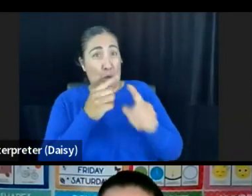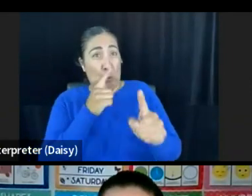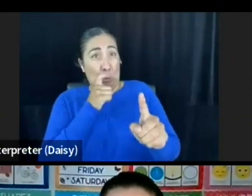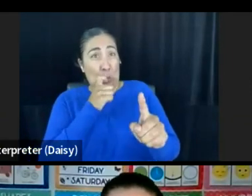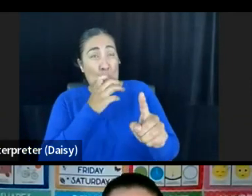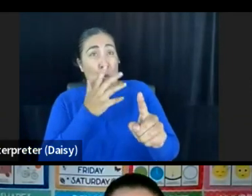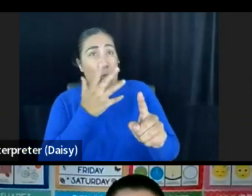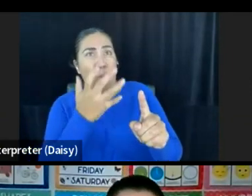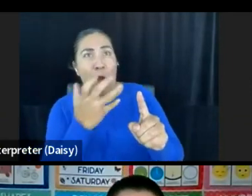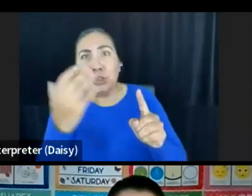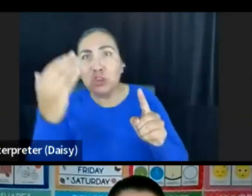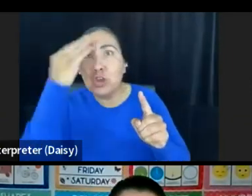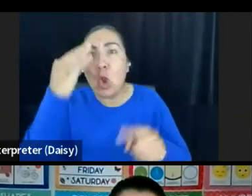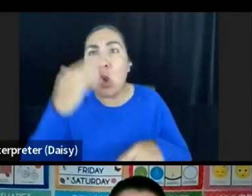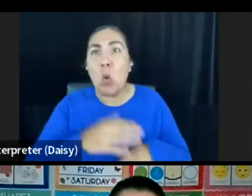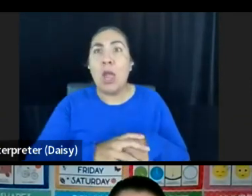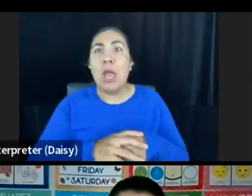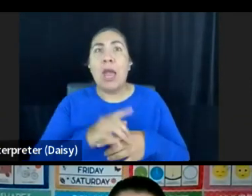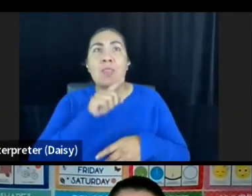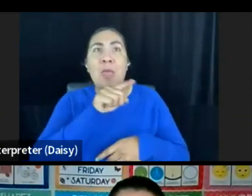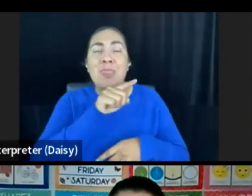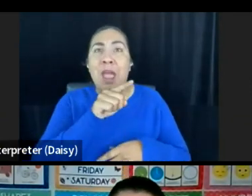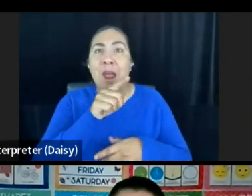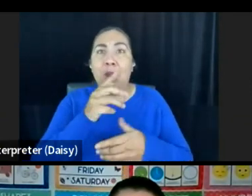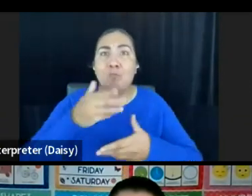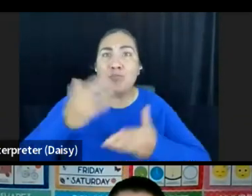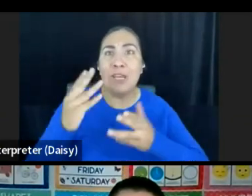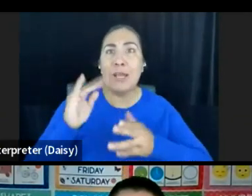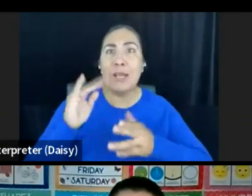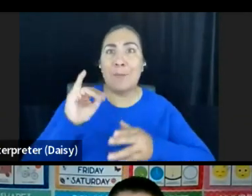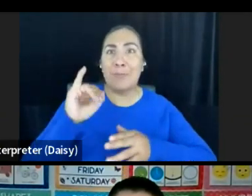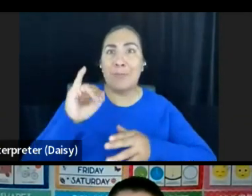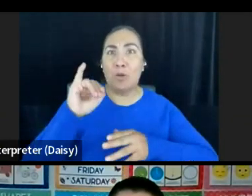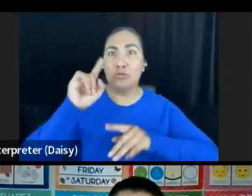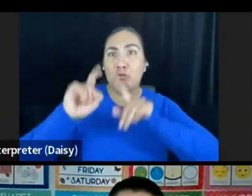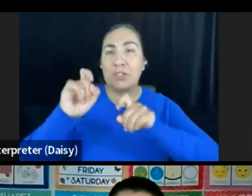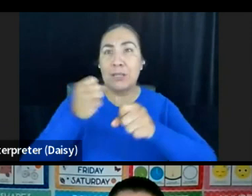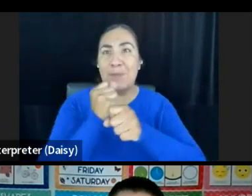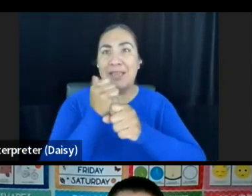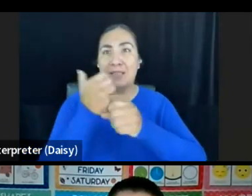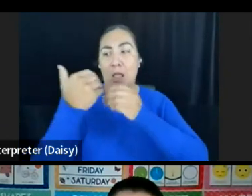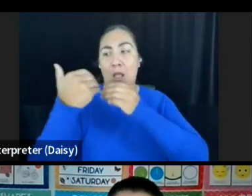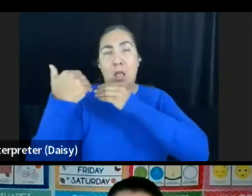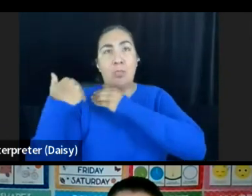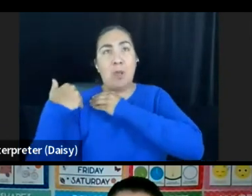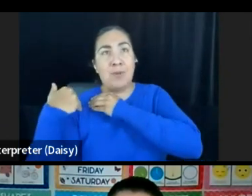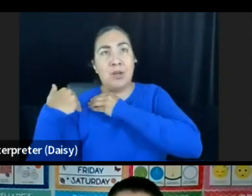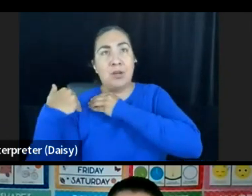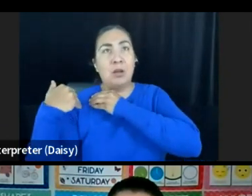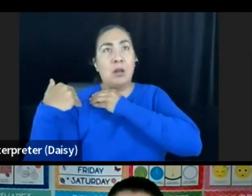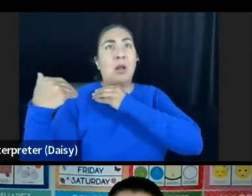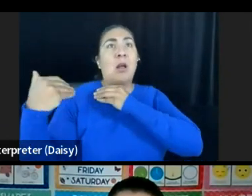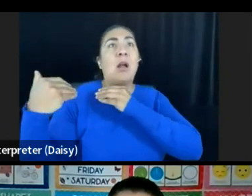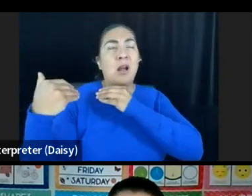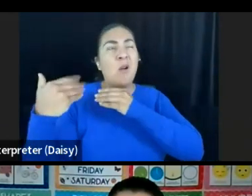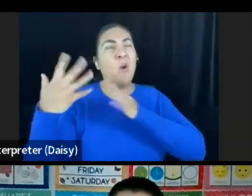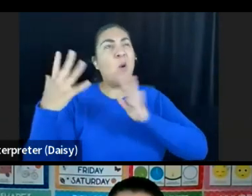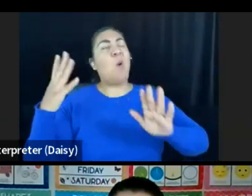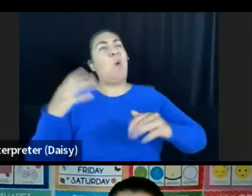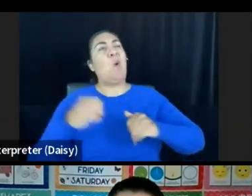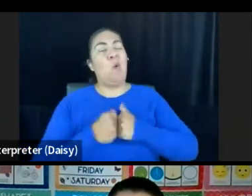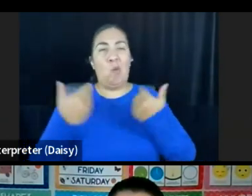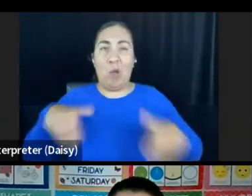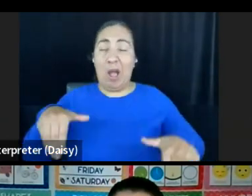is engaging with those questions makes the burden visible and alleviates it. And I'm speaking as an artist.